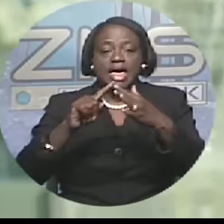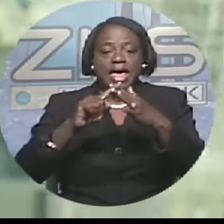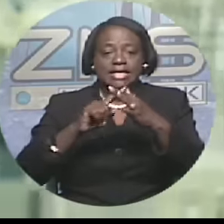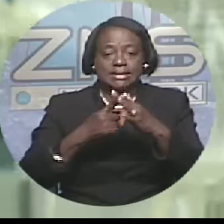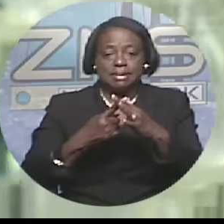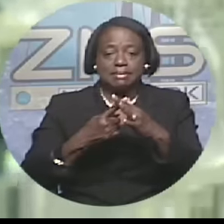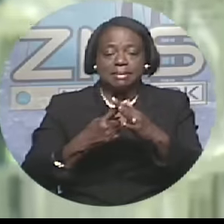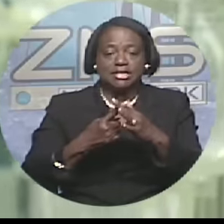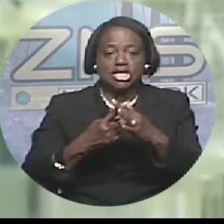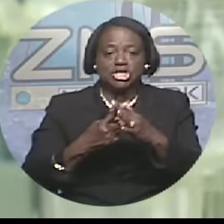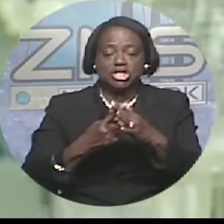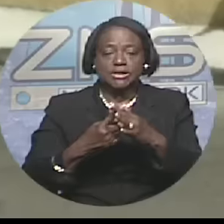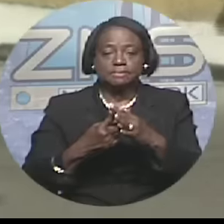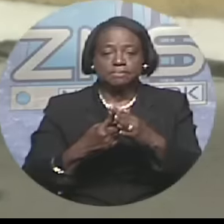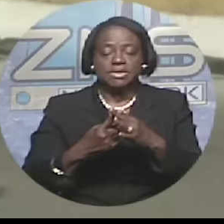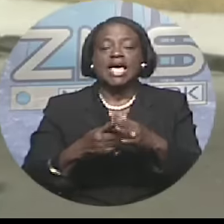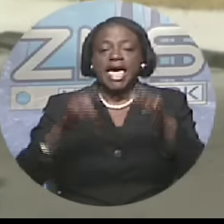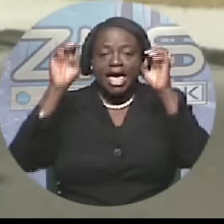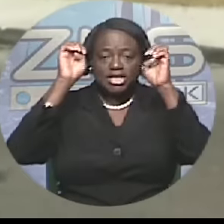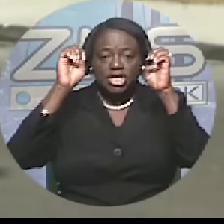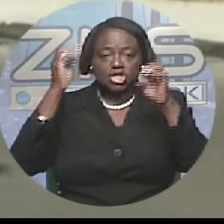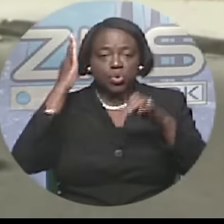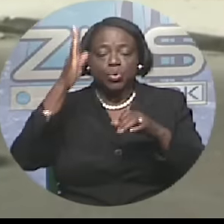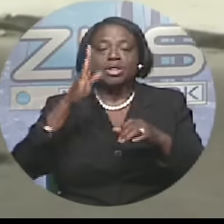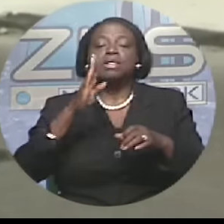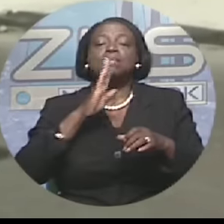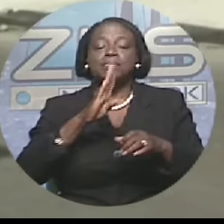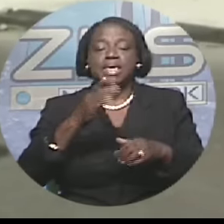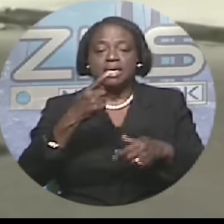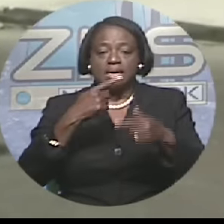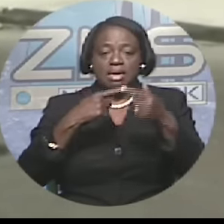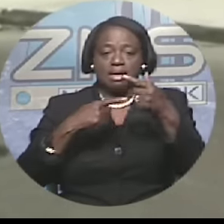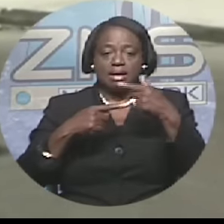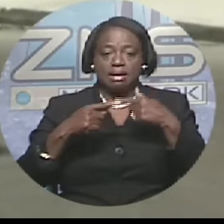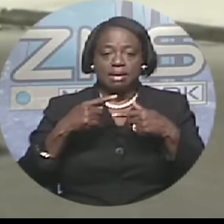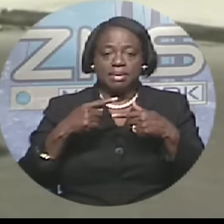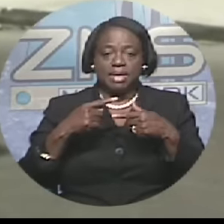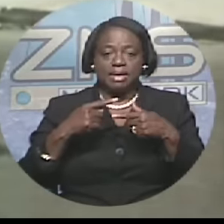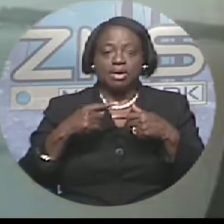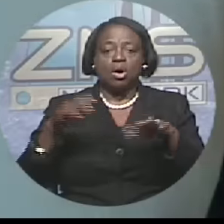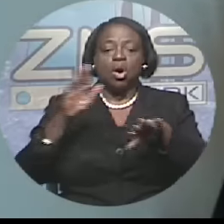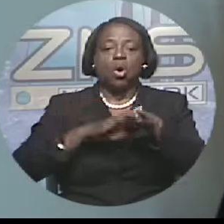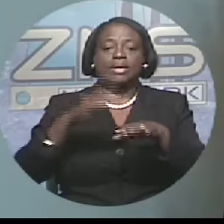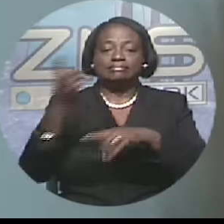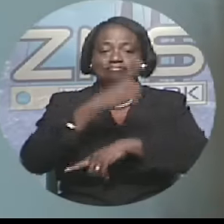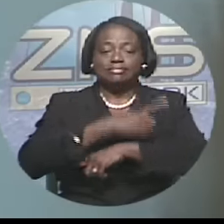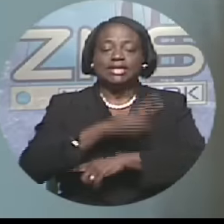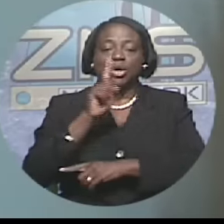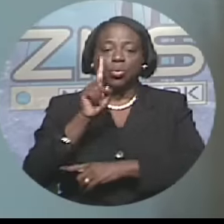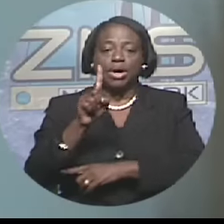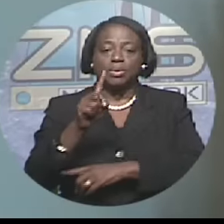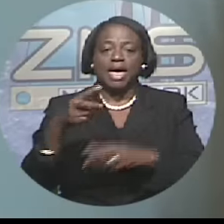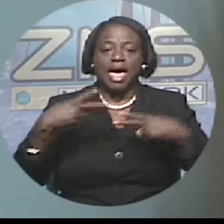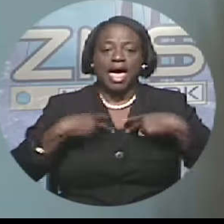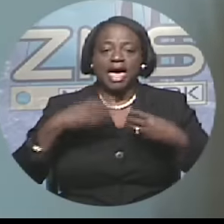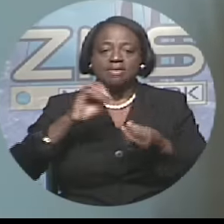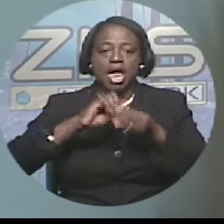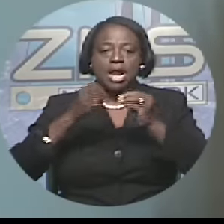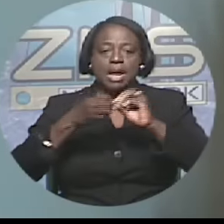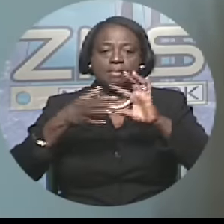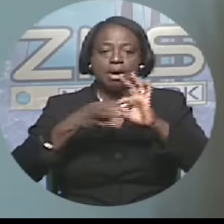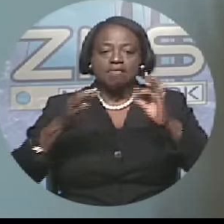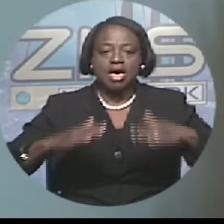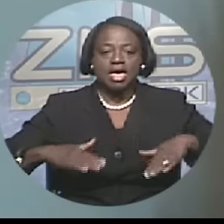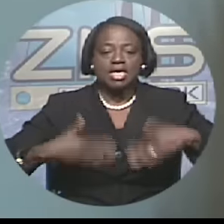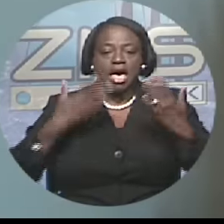the experts are done calculating the costs, and an education campaign will launch on day one. We're having a number of young doctors. We